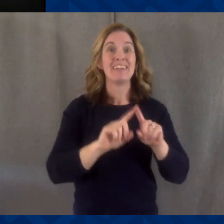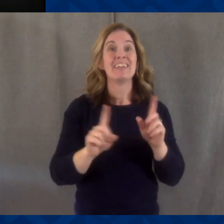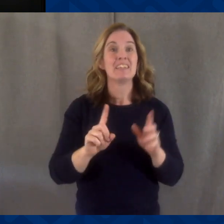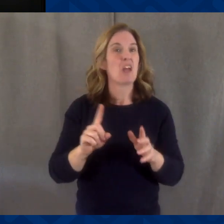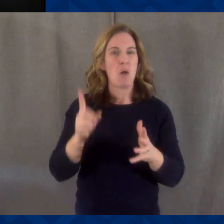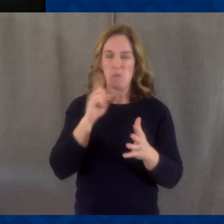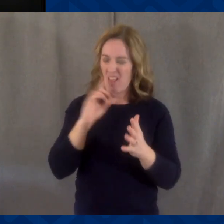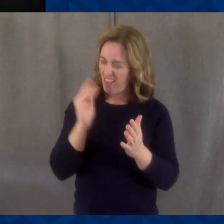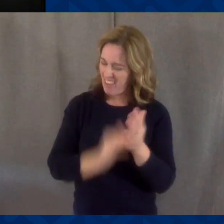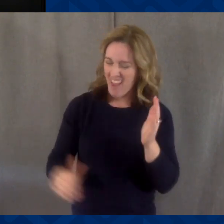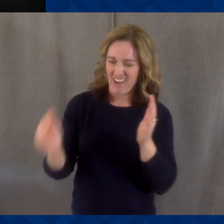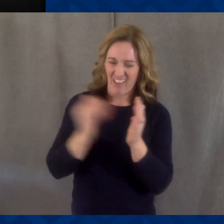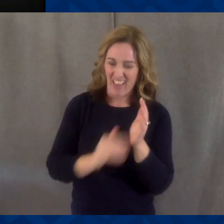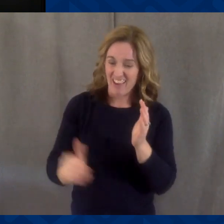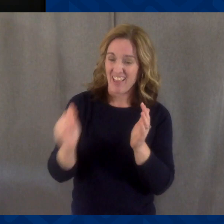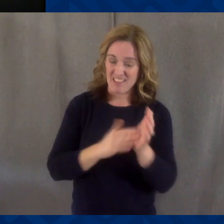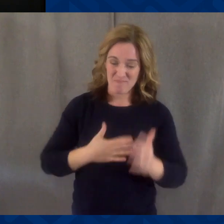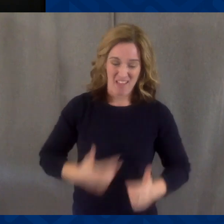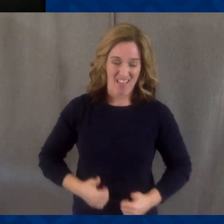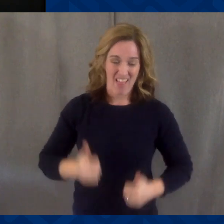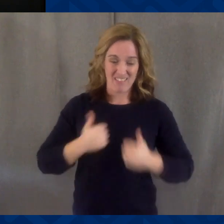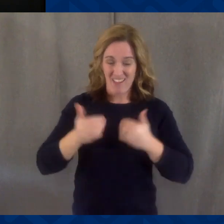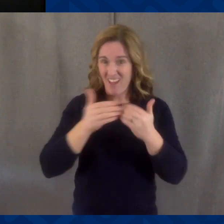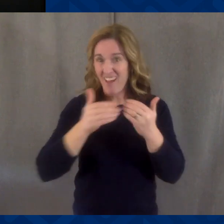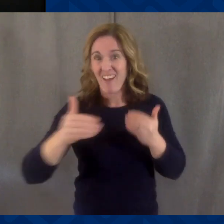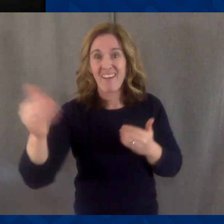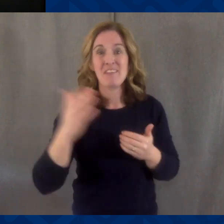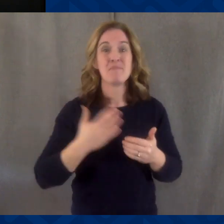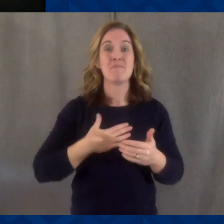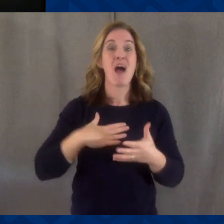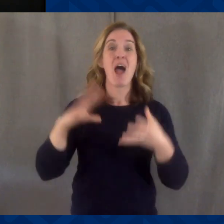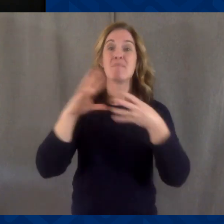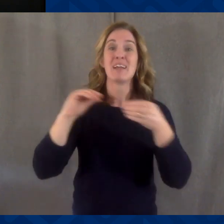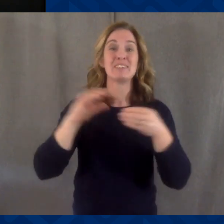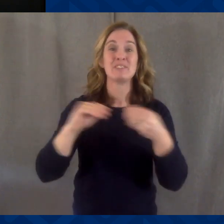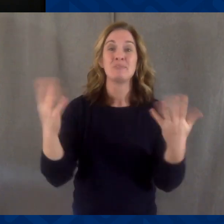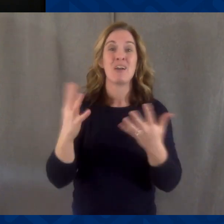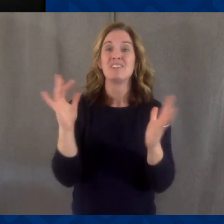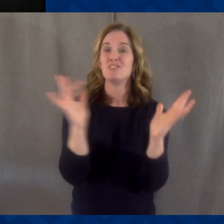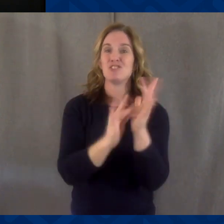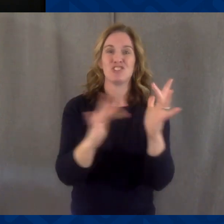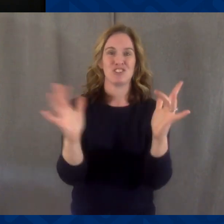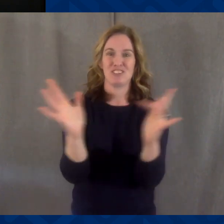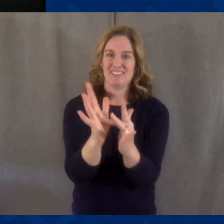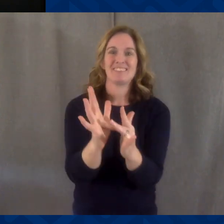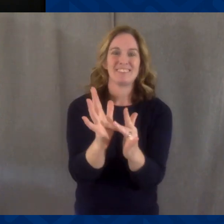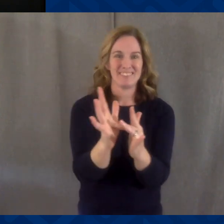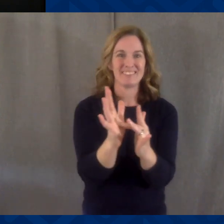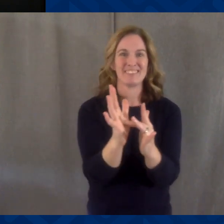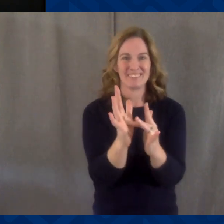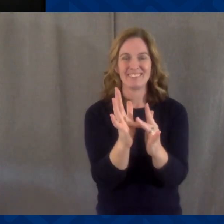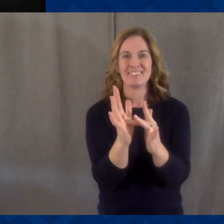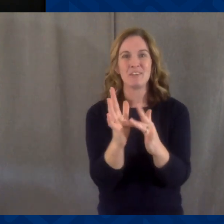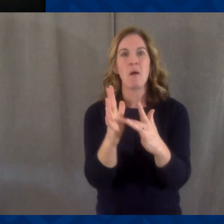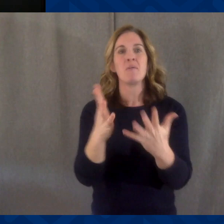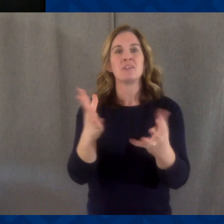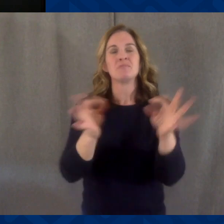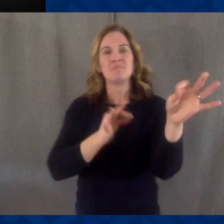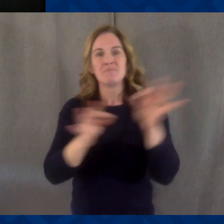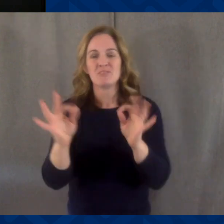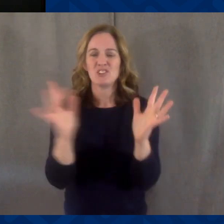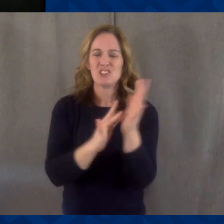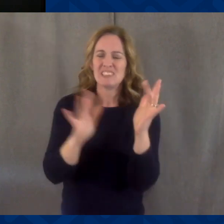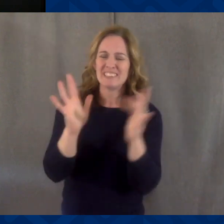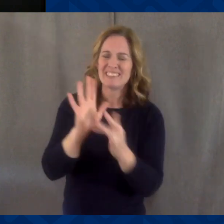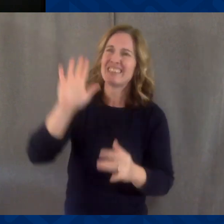is Jesus. And so today, I want to talk to you about the grace and love we have in Jesus.